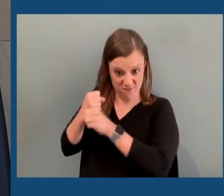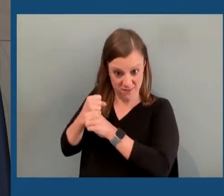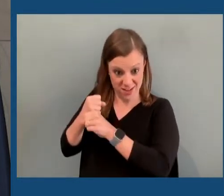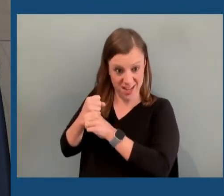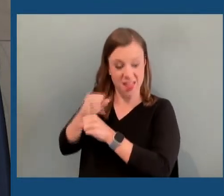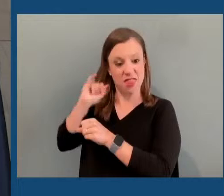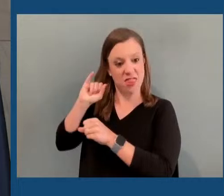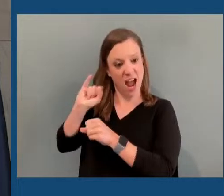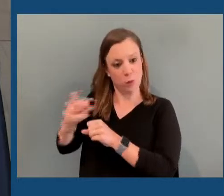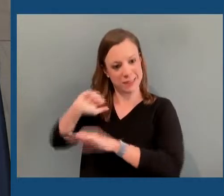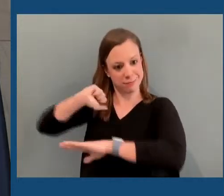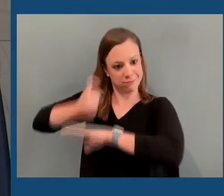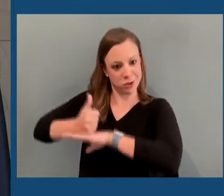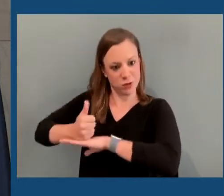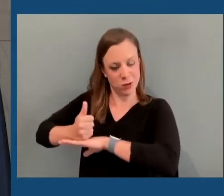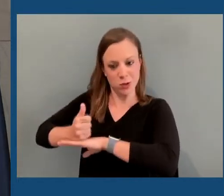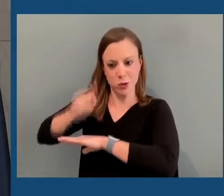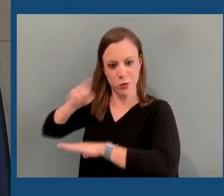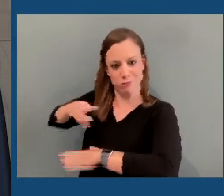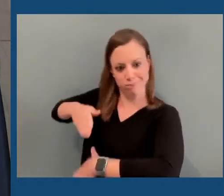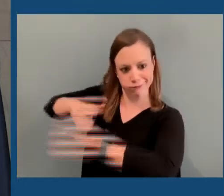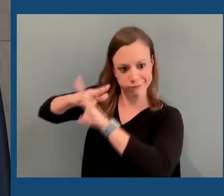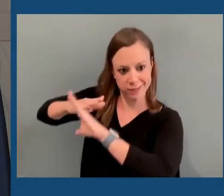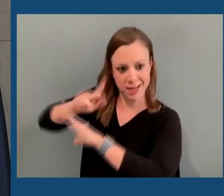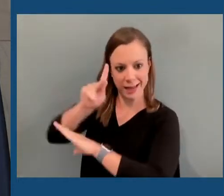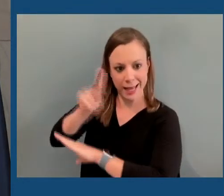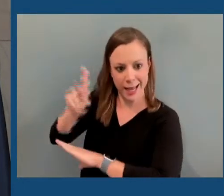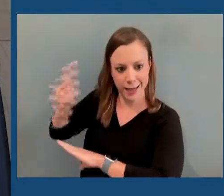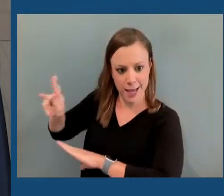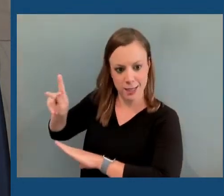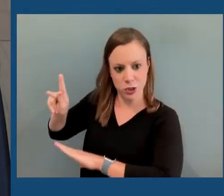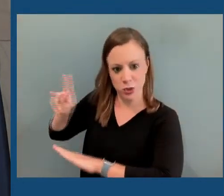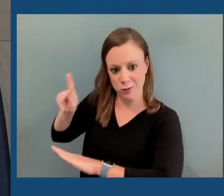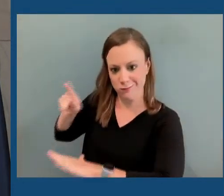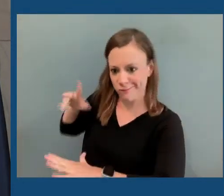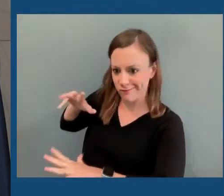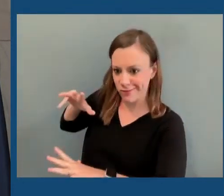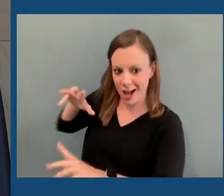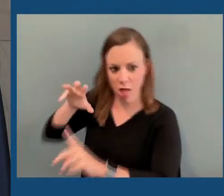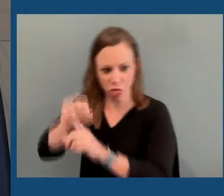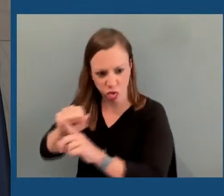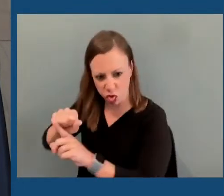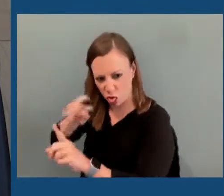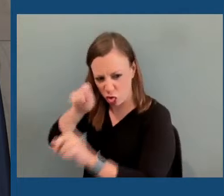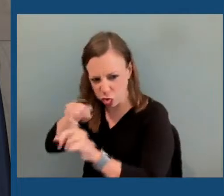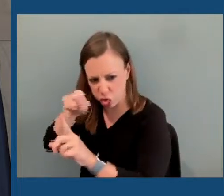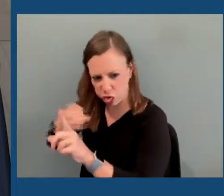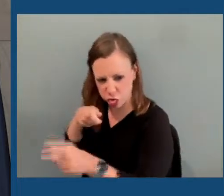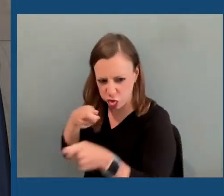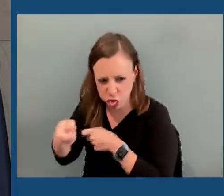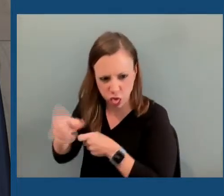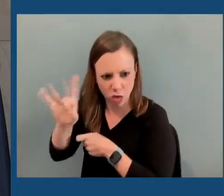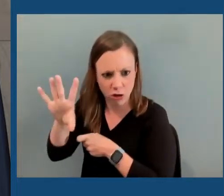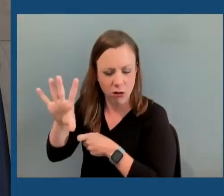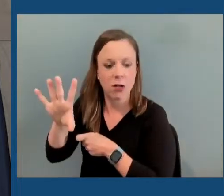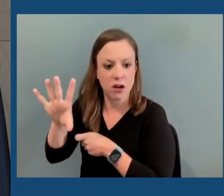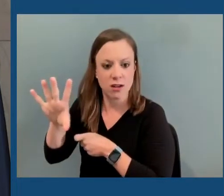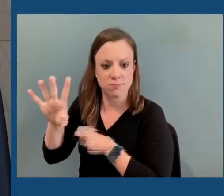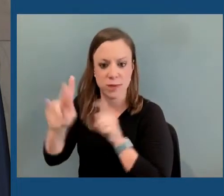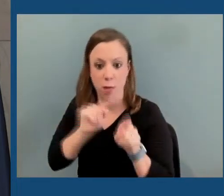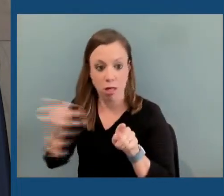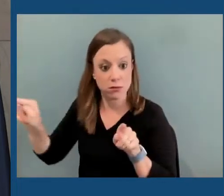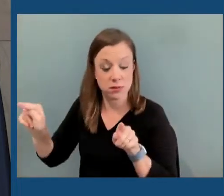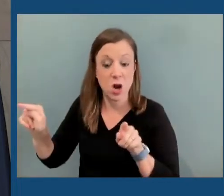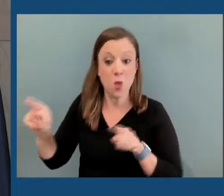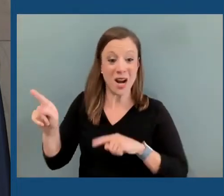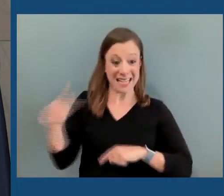KKK from terrorizing citizens of our state. And when I see individuals on a subway